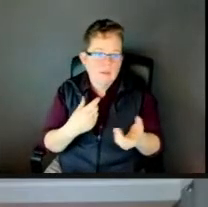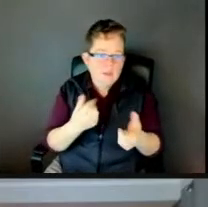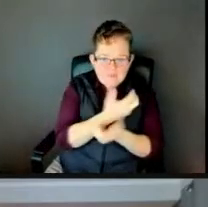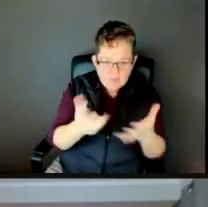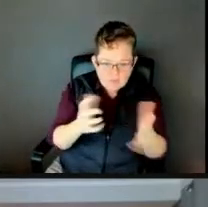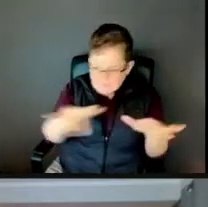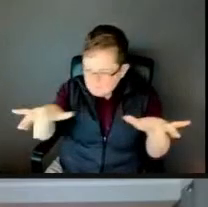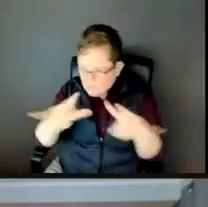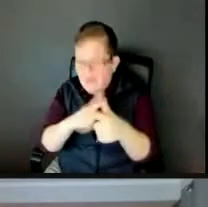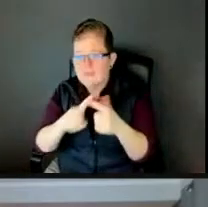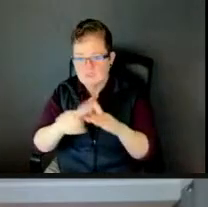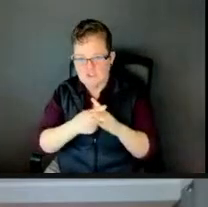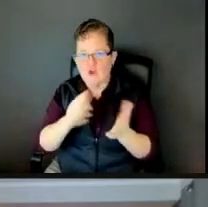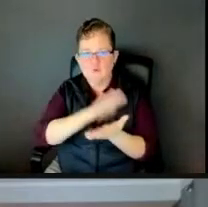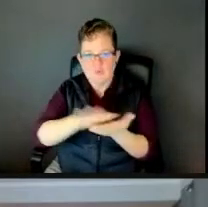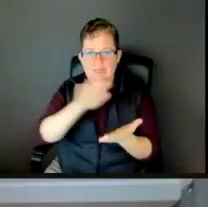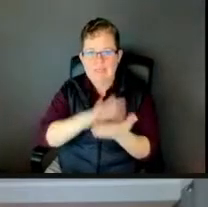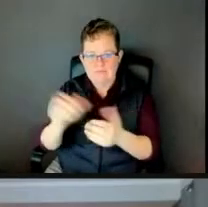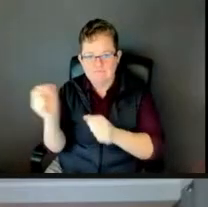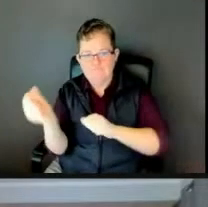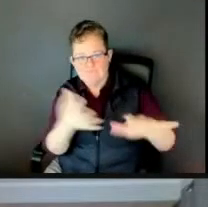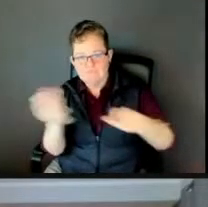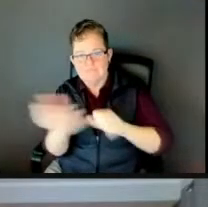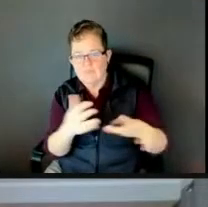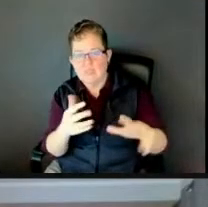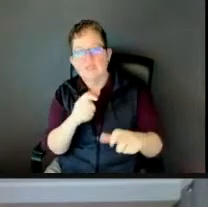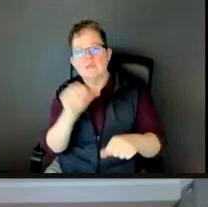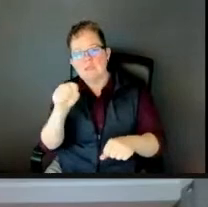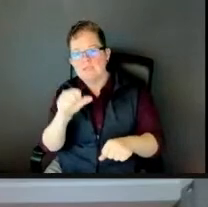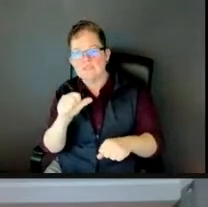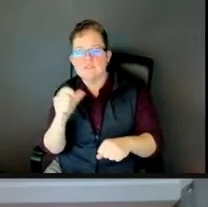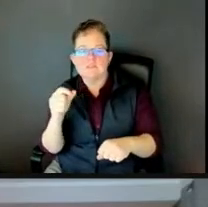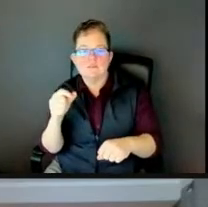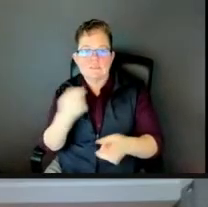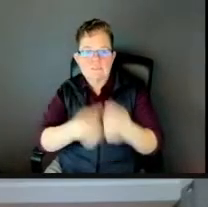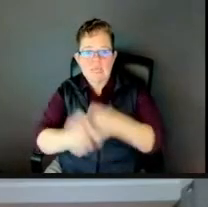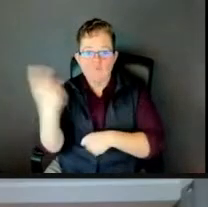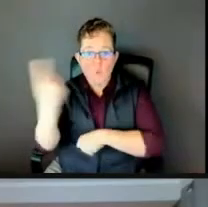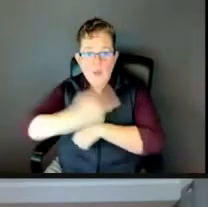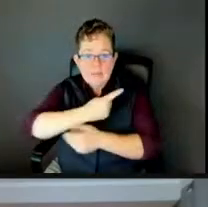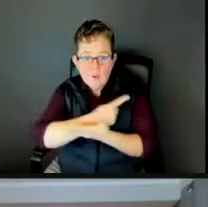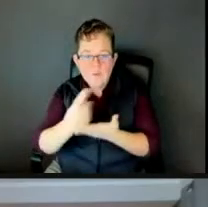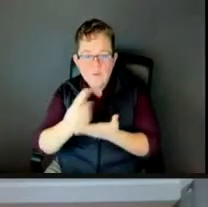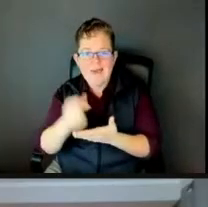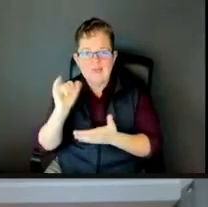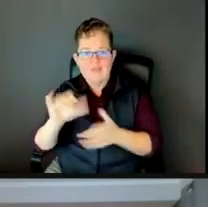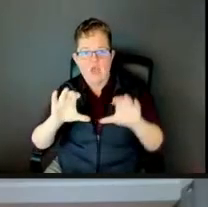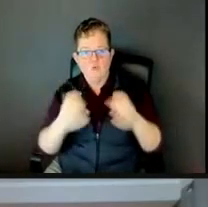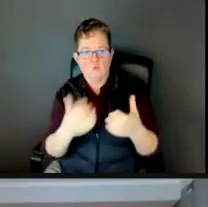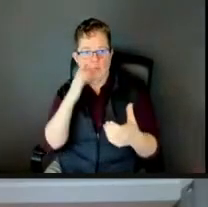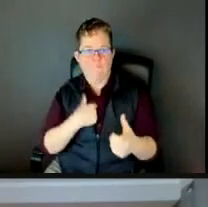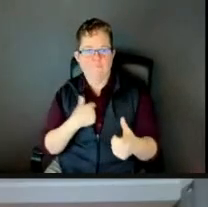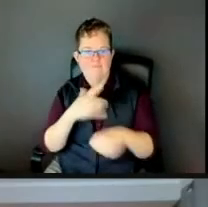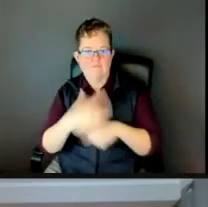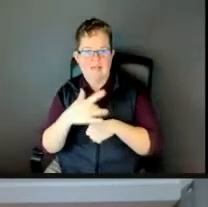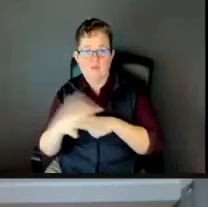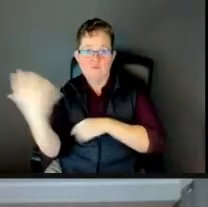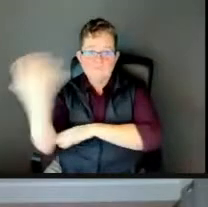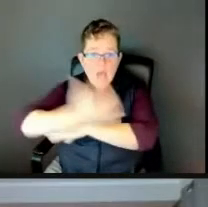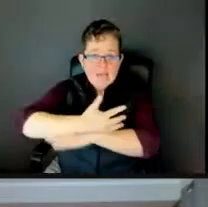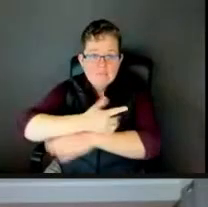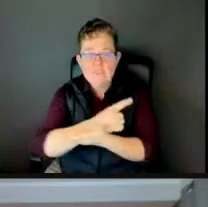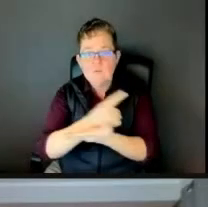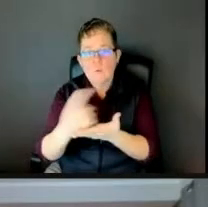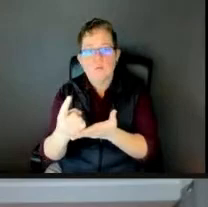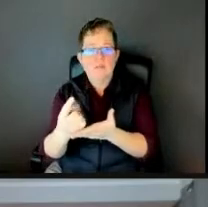process, instead of us doing that one day a week, that crew would be available 5 days a week to go in